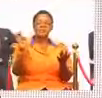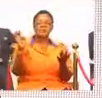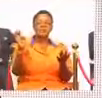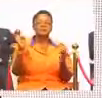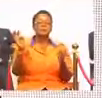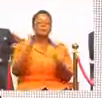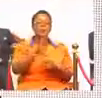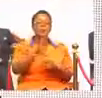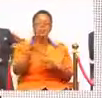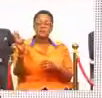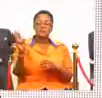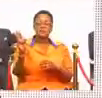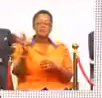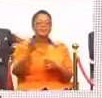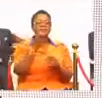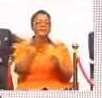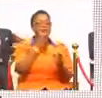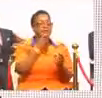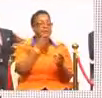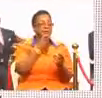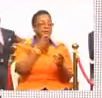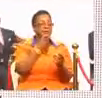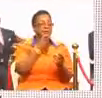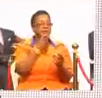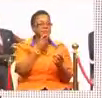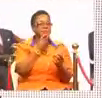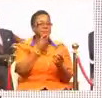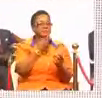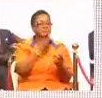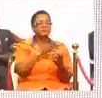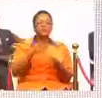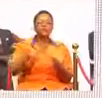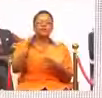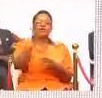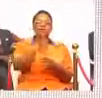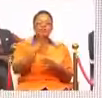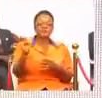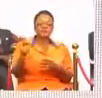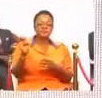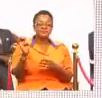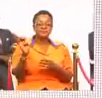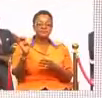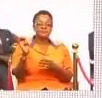in Western, in Nyanza, in Northeastern.